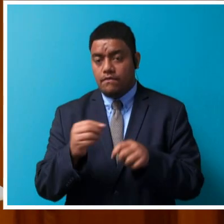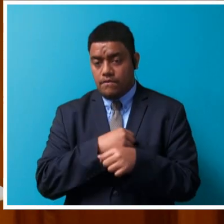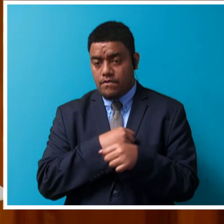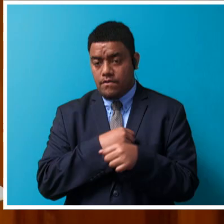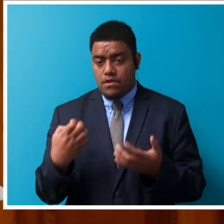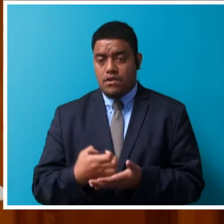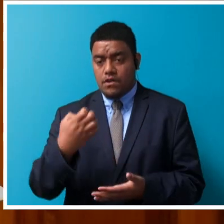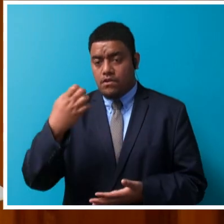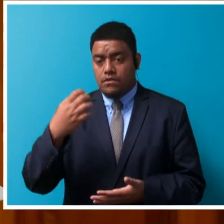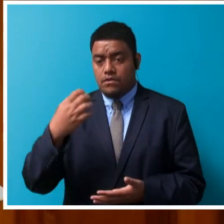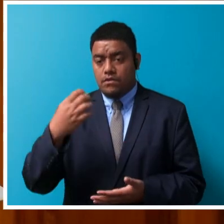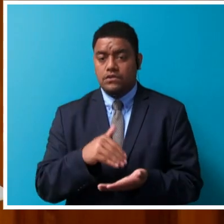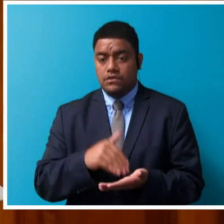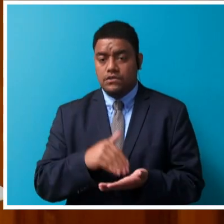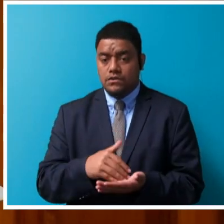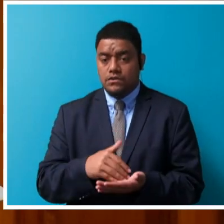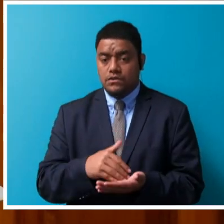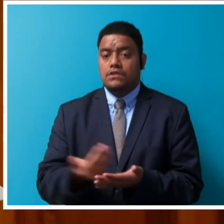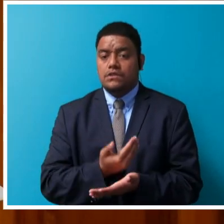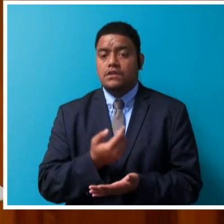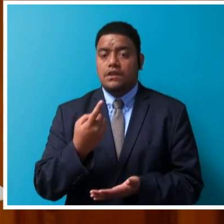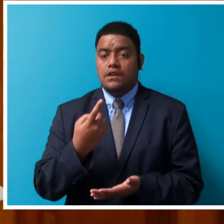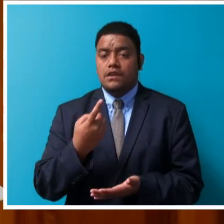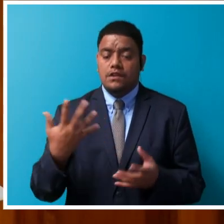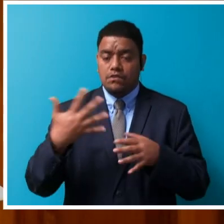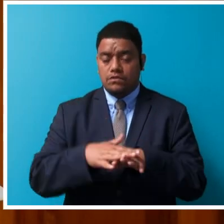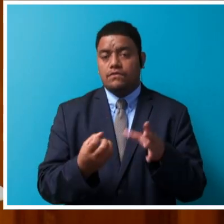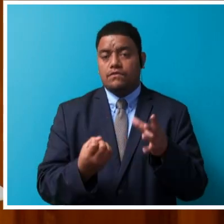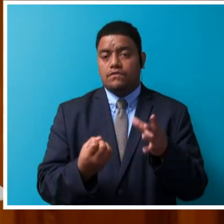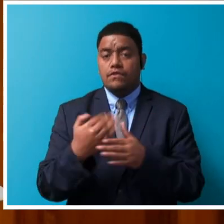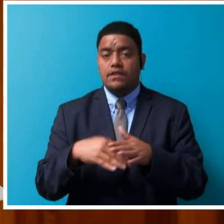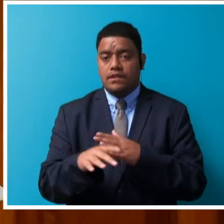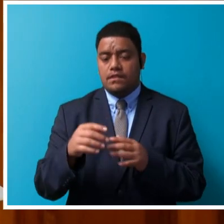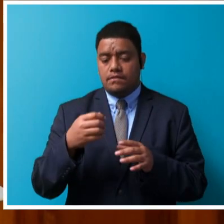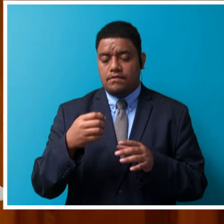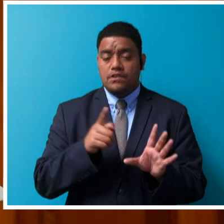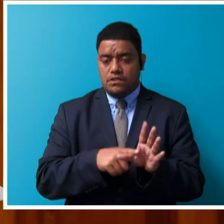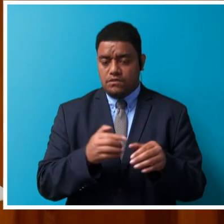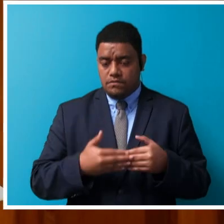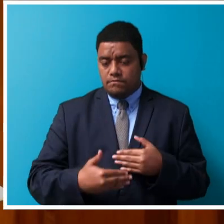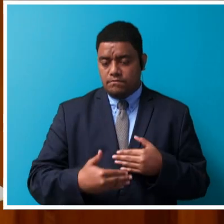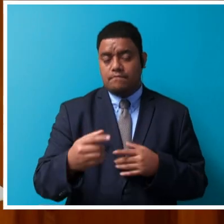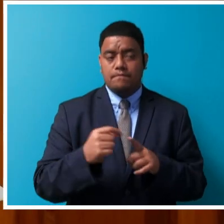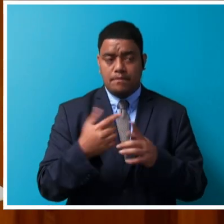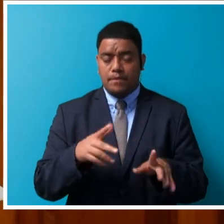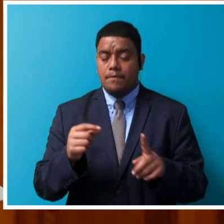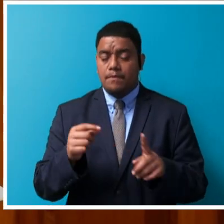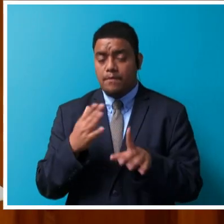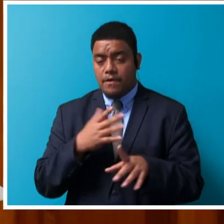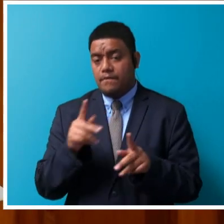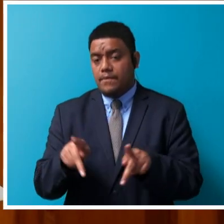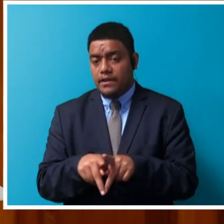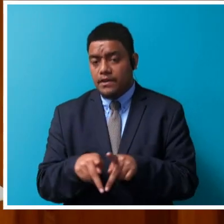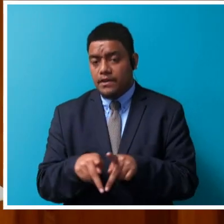sir, is central to securing sustainable and inclusive growth in the decades ahead. Public-private partnerships,